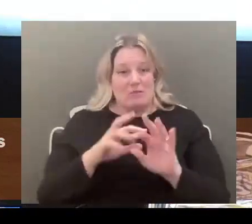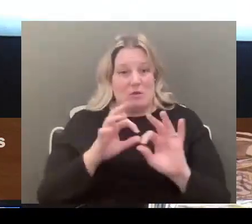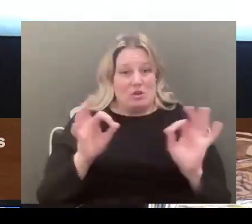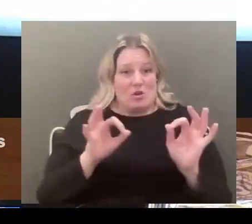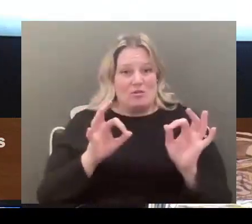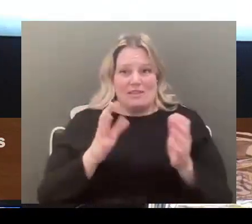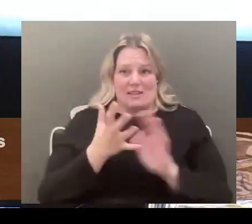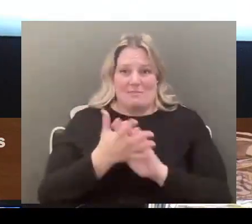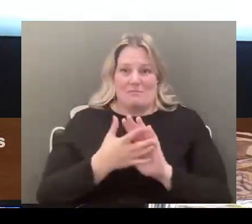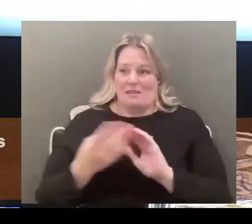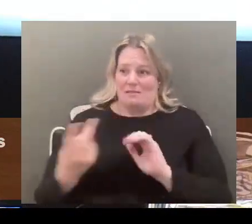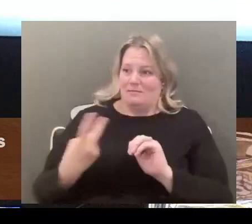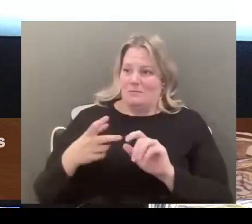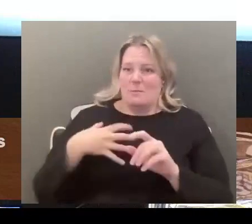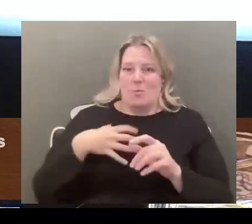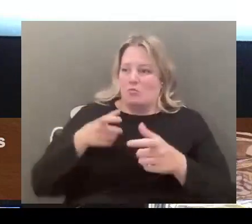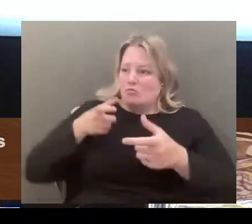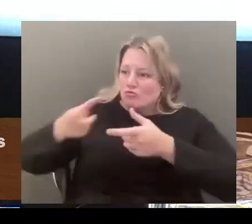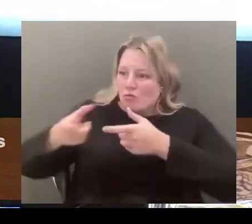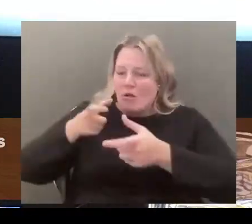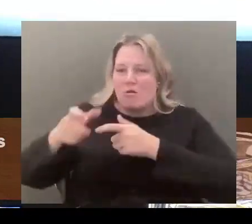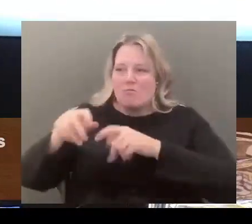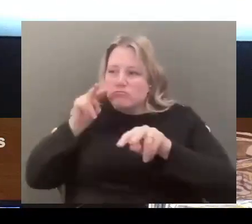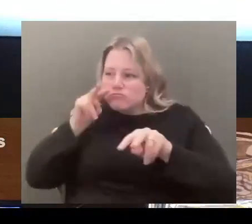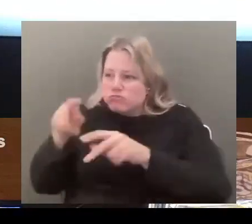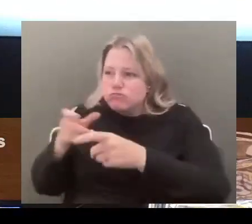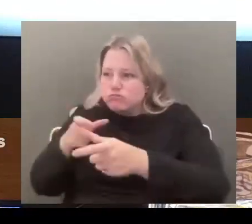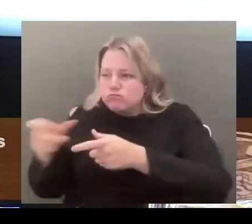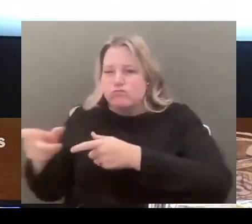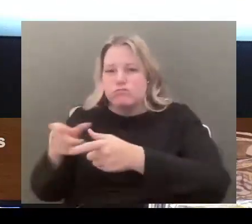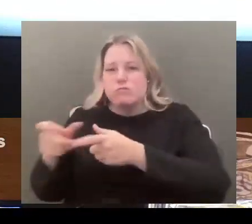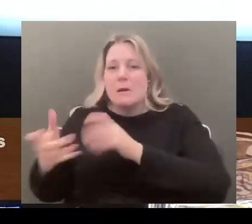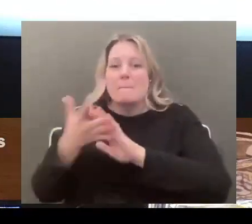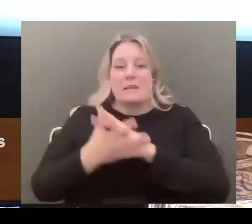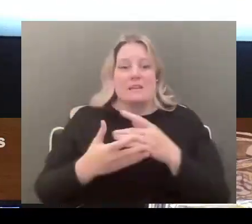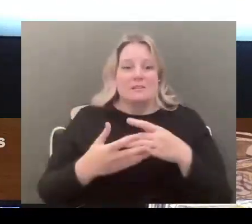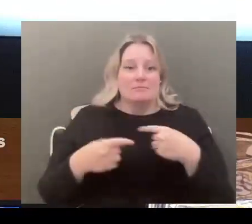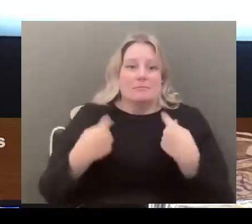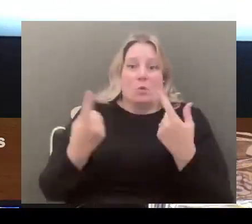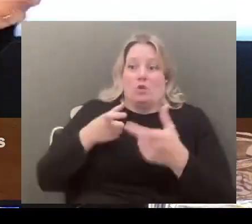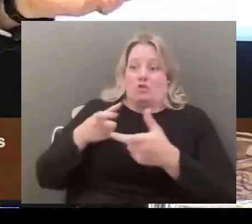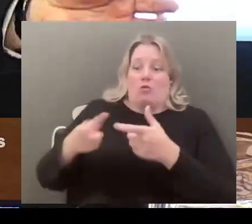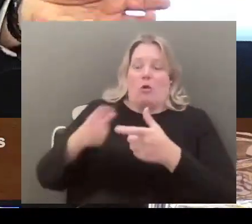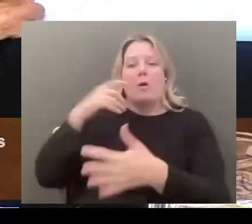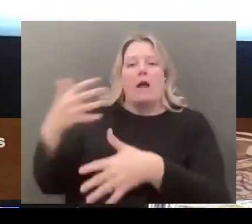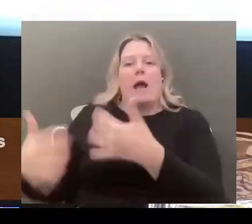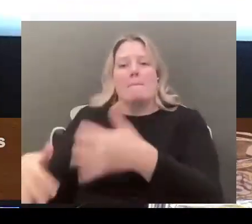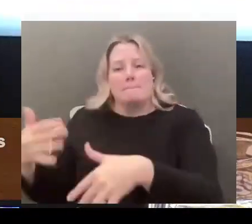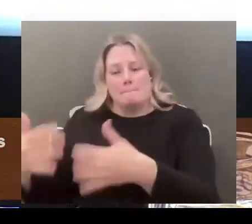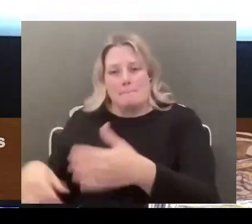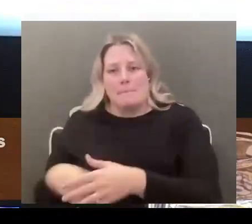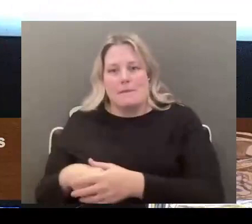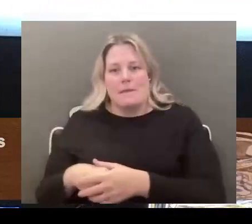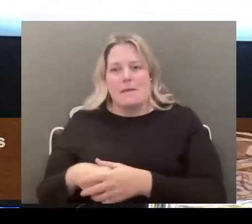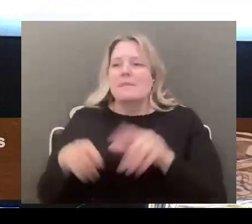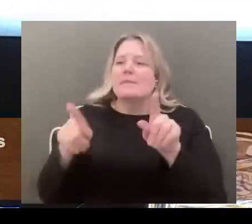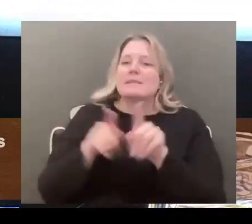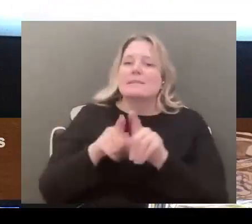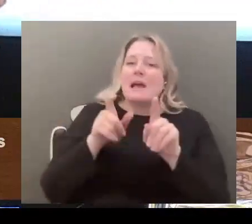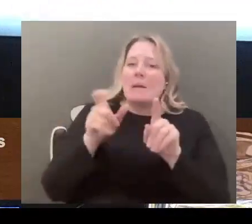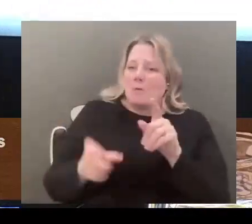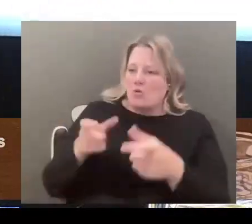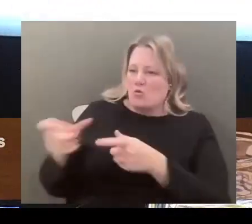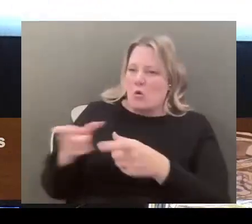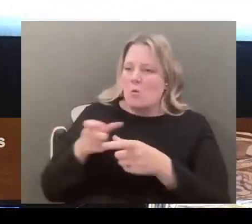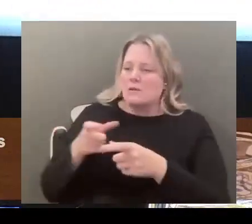relationship. And often it's the controller who does the harm, and it's the same controller who says, oh, here, I'll give you a hand, and